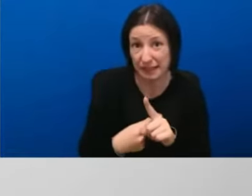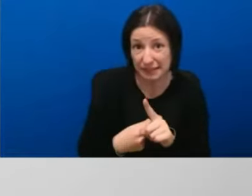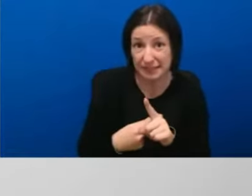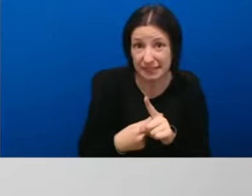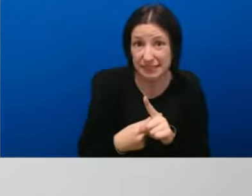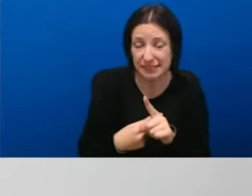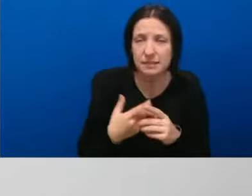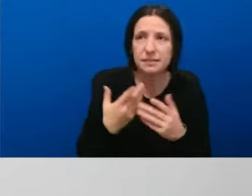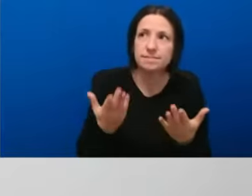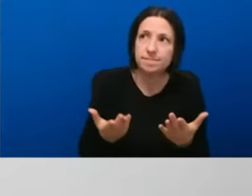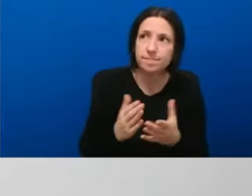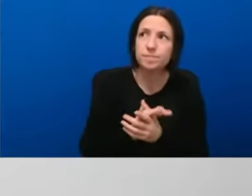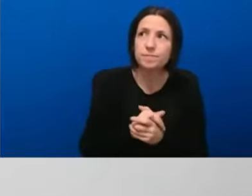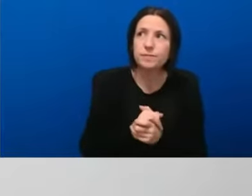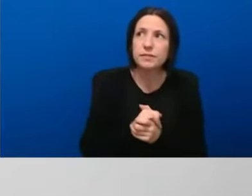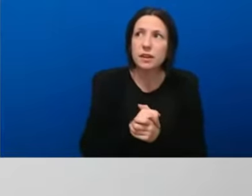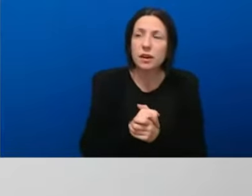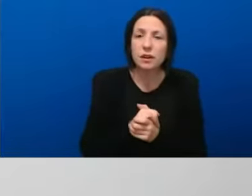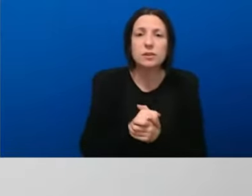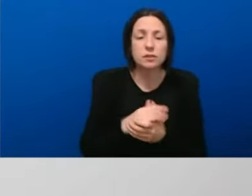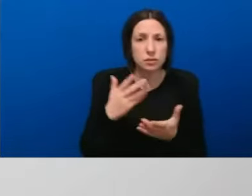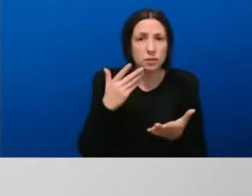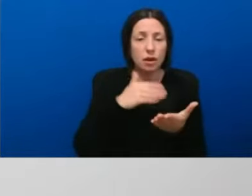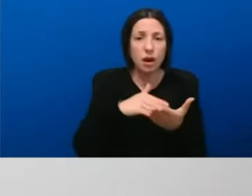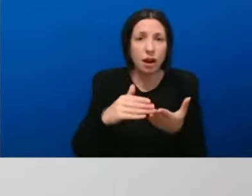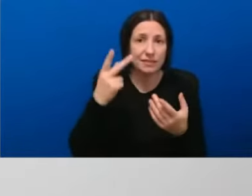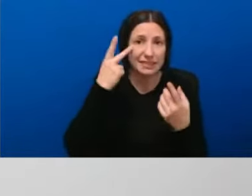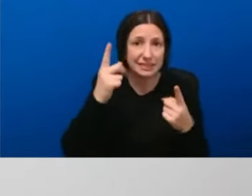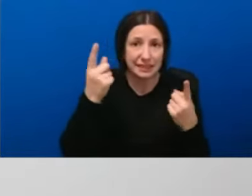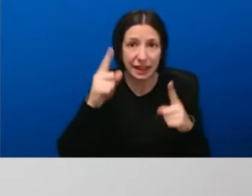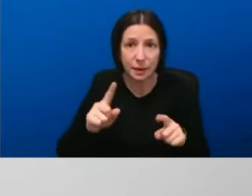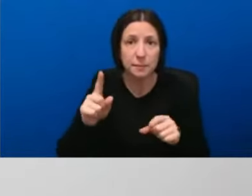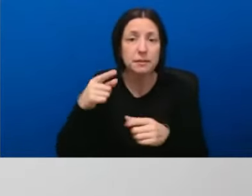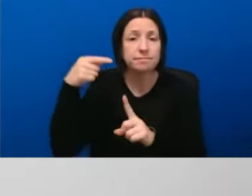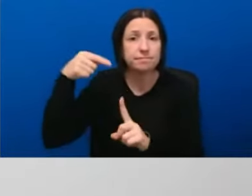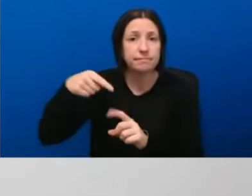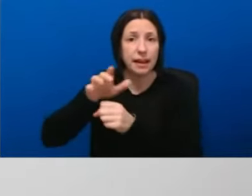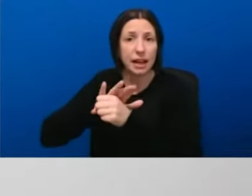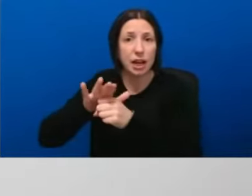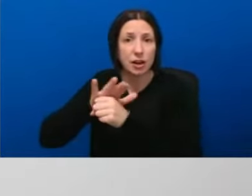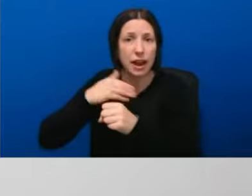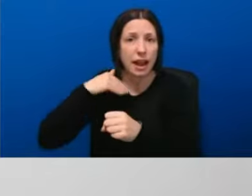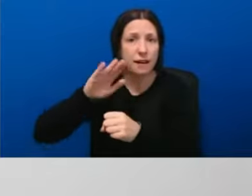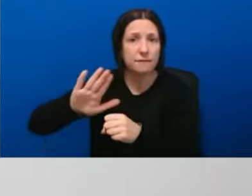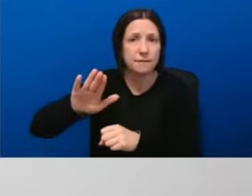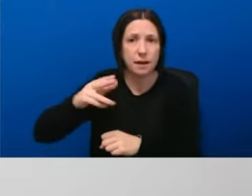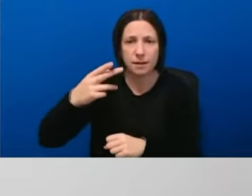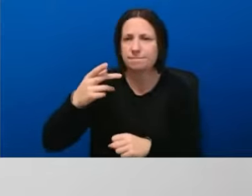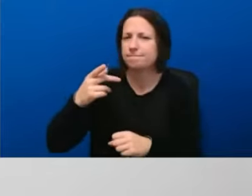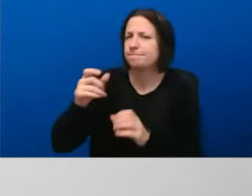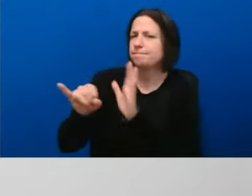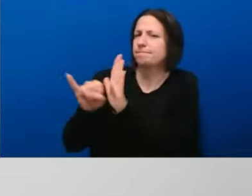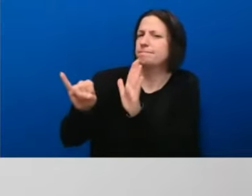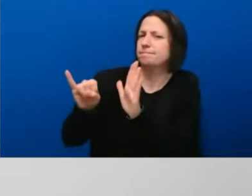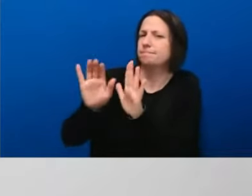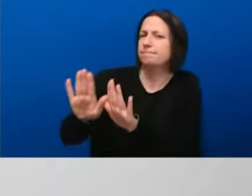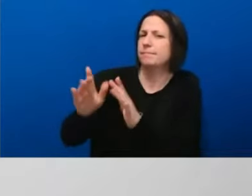last 12 months, as Minister Olson said. And so often we see patterns throughout areas where if one area